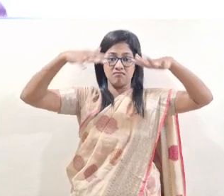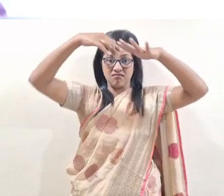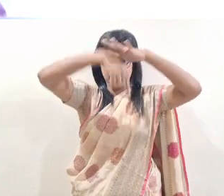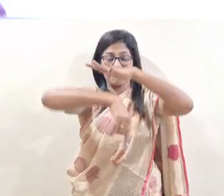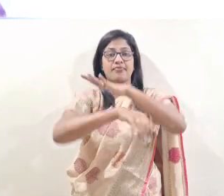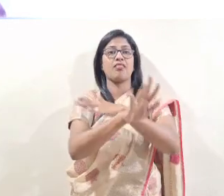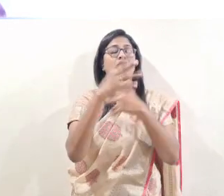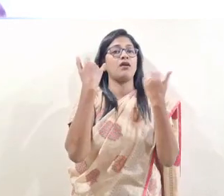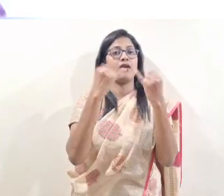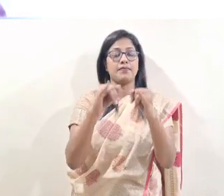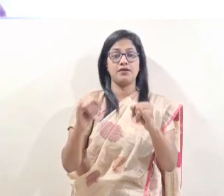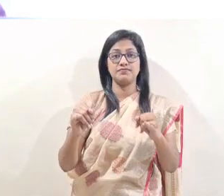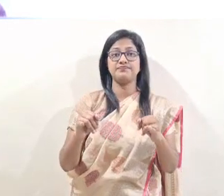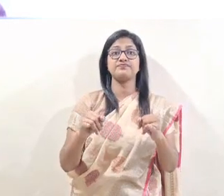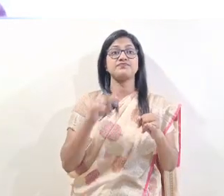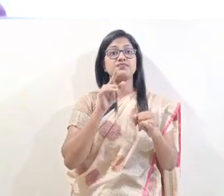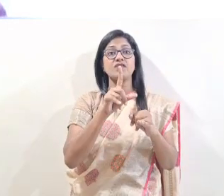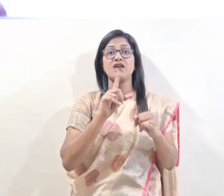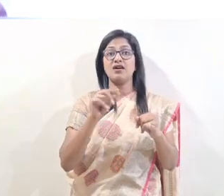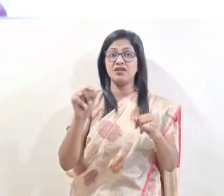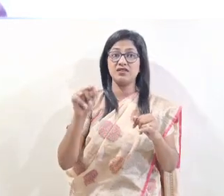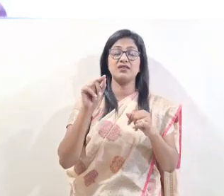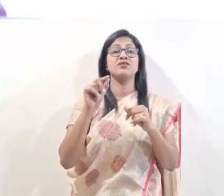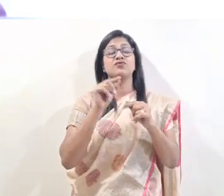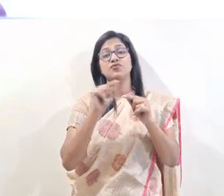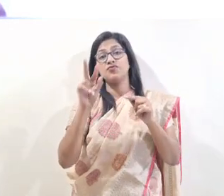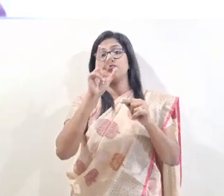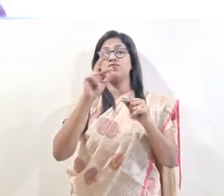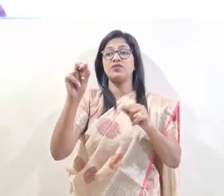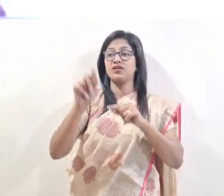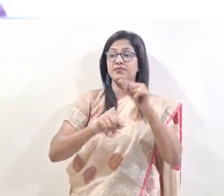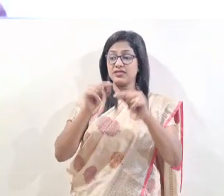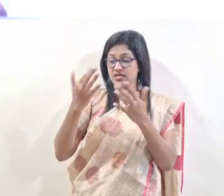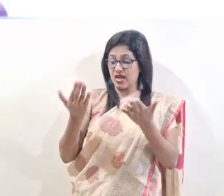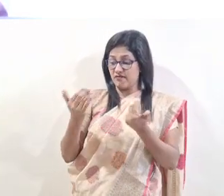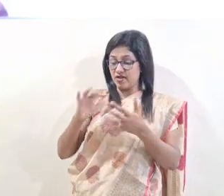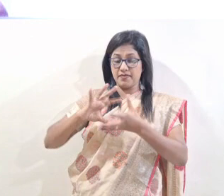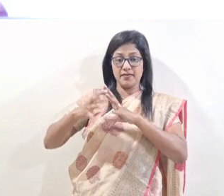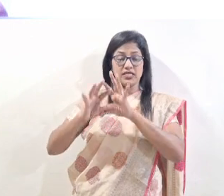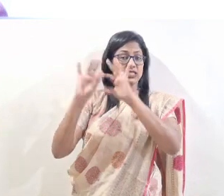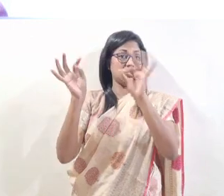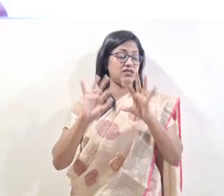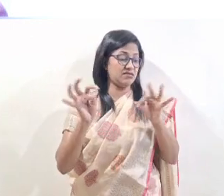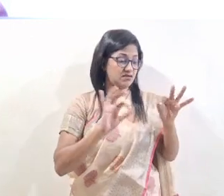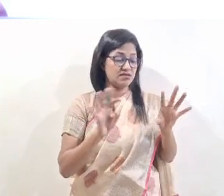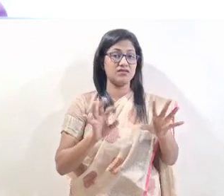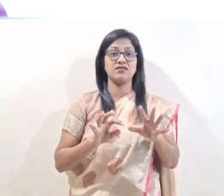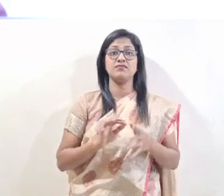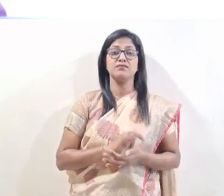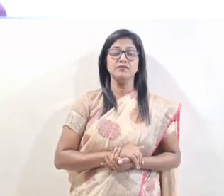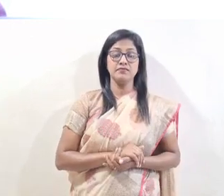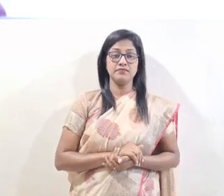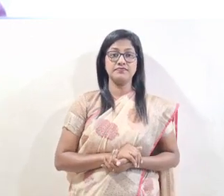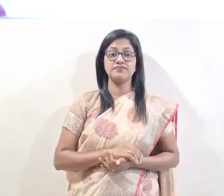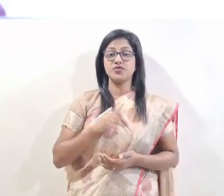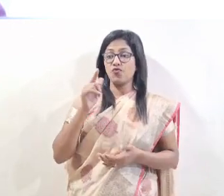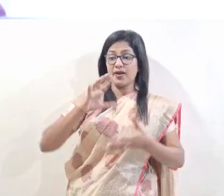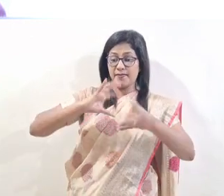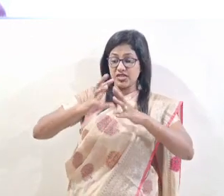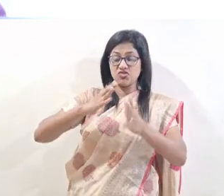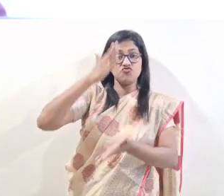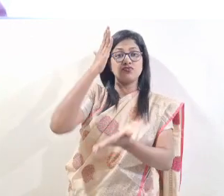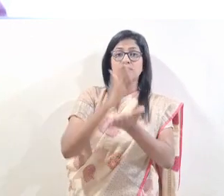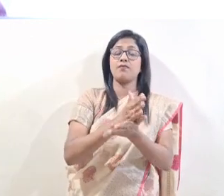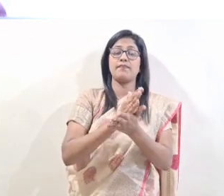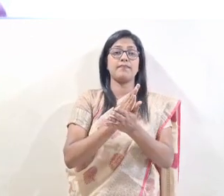resources which are required, we had to make it 100%, 200% availability, so that we, at no point of time, we were required to stop the machines